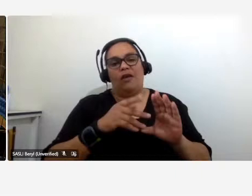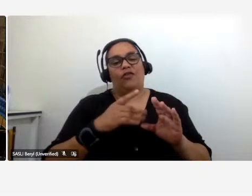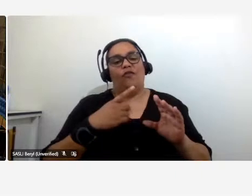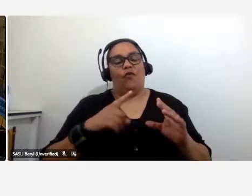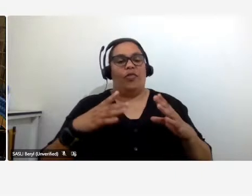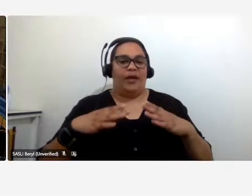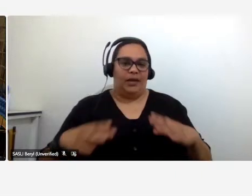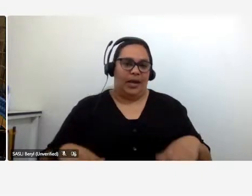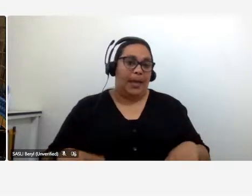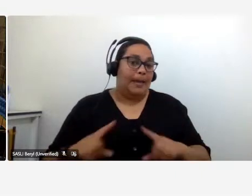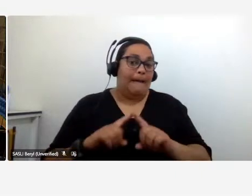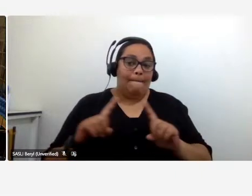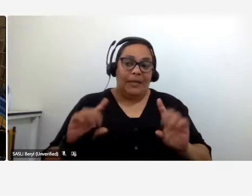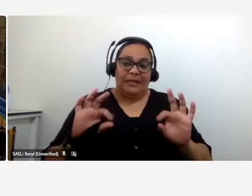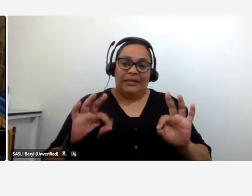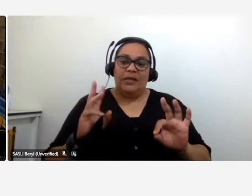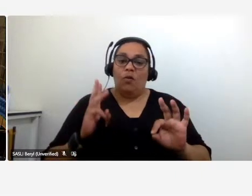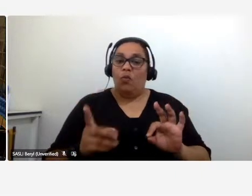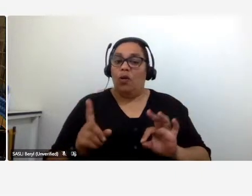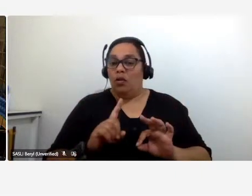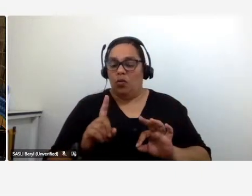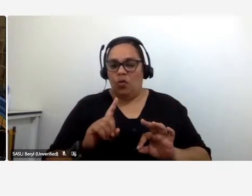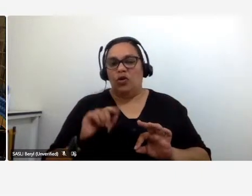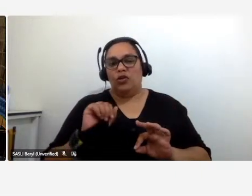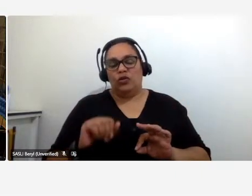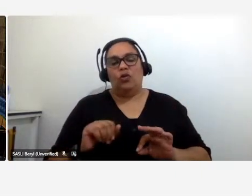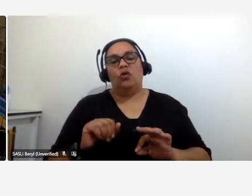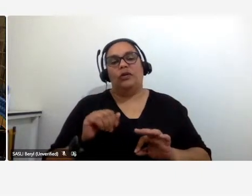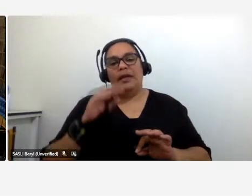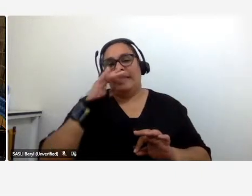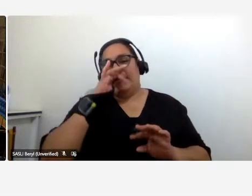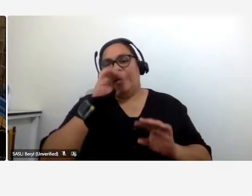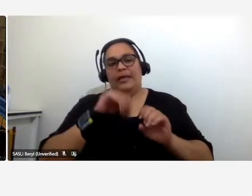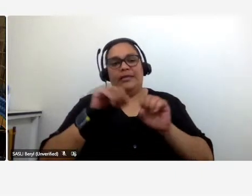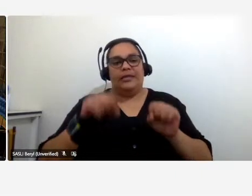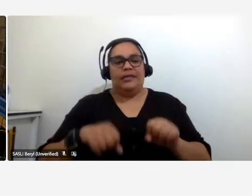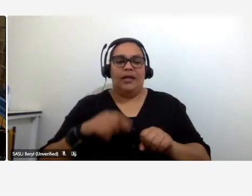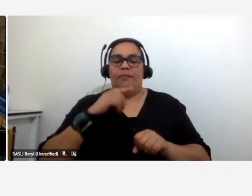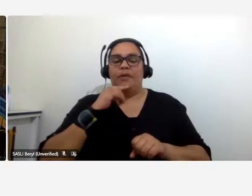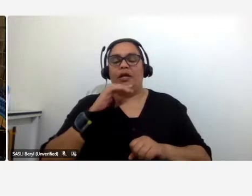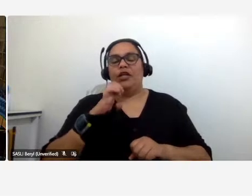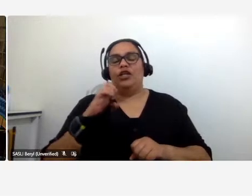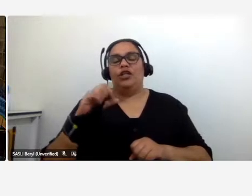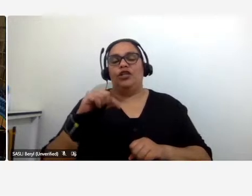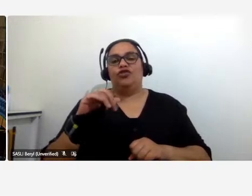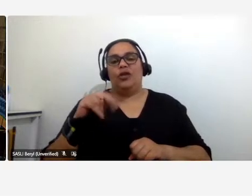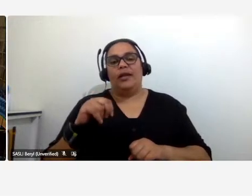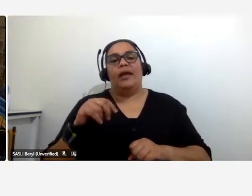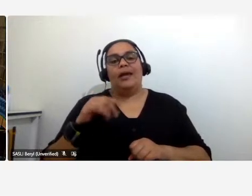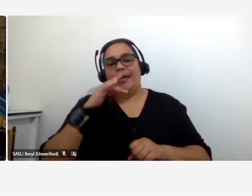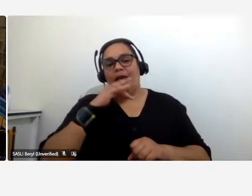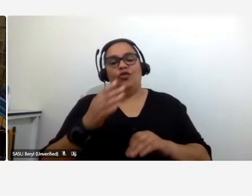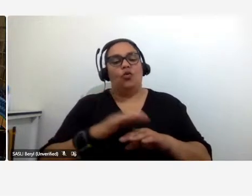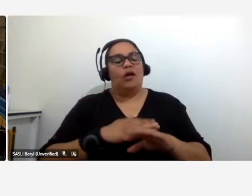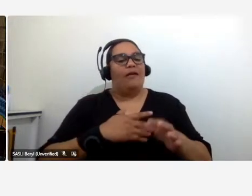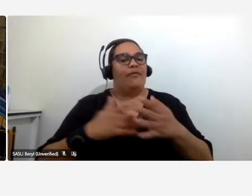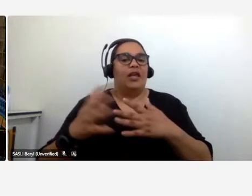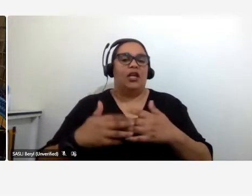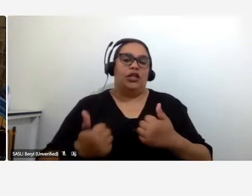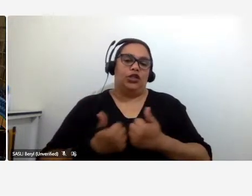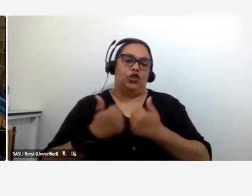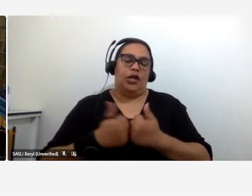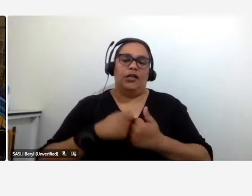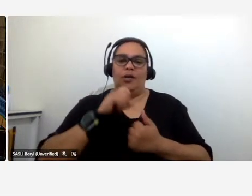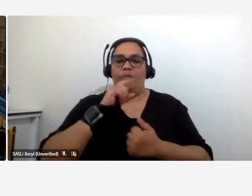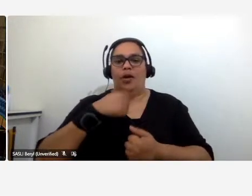client. But that is going to be a gas system called Energy and Gas to cover any possible challenges that